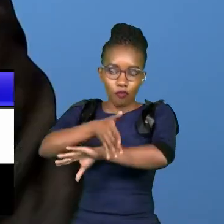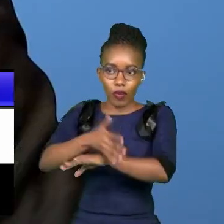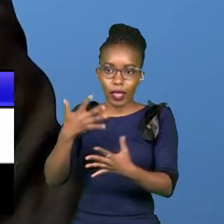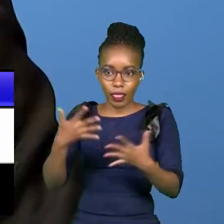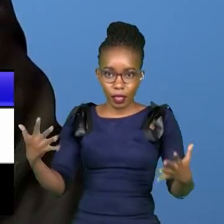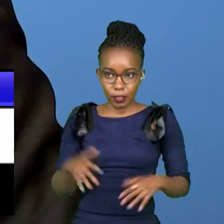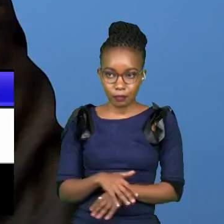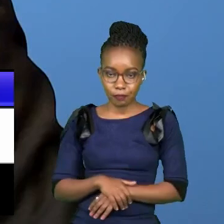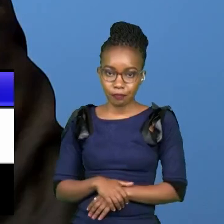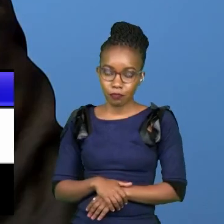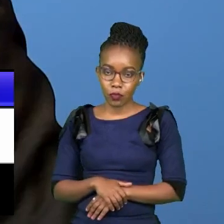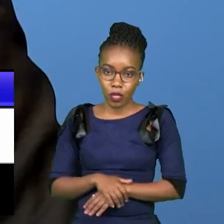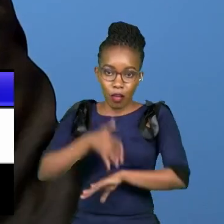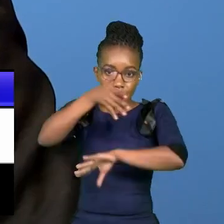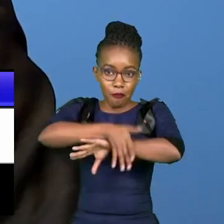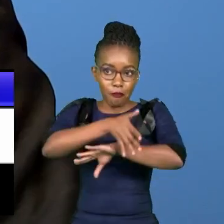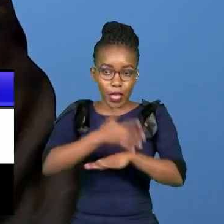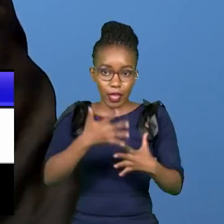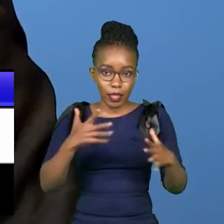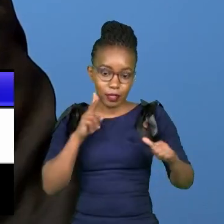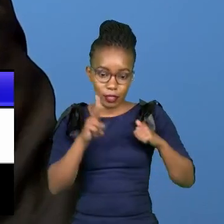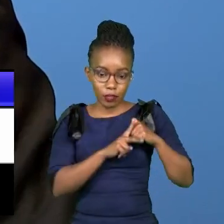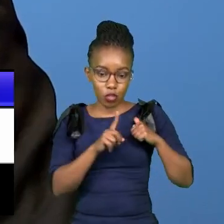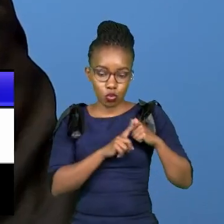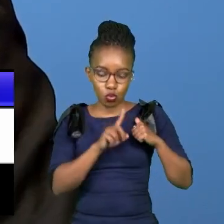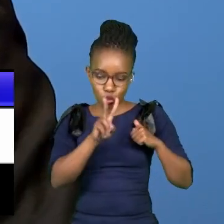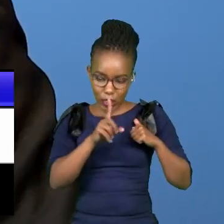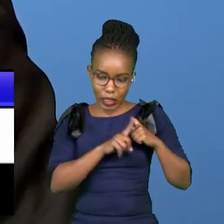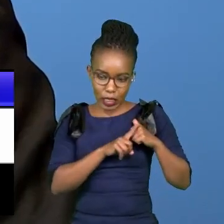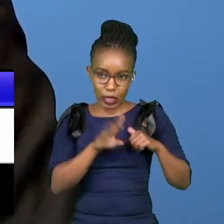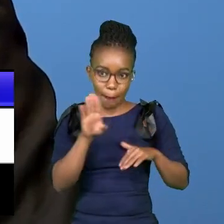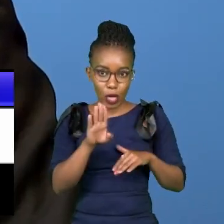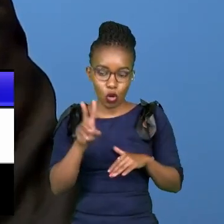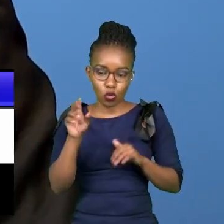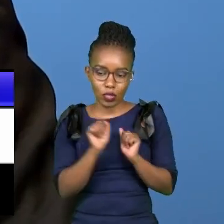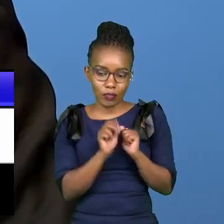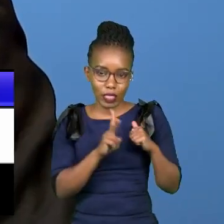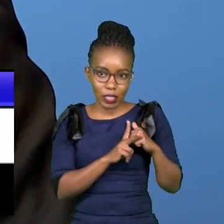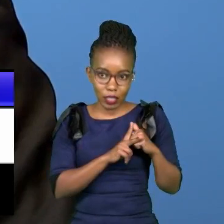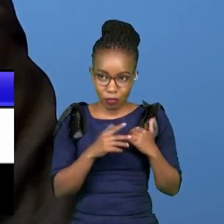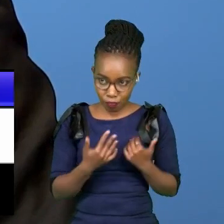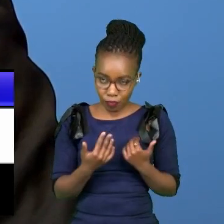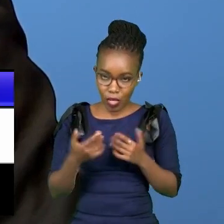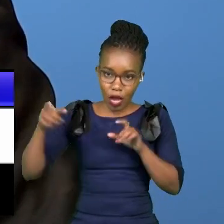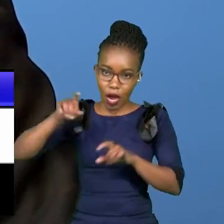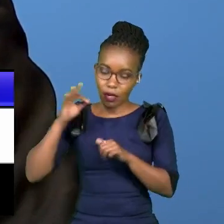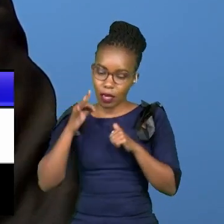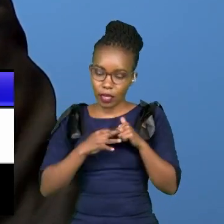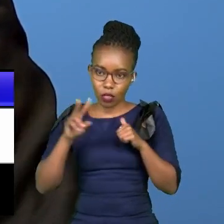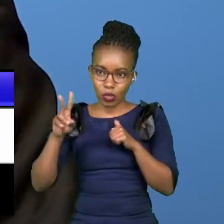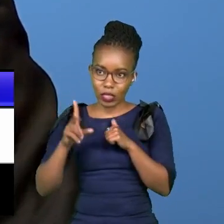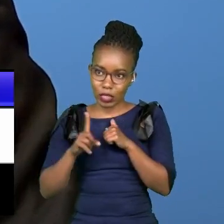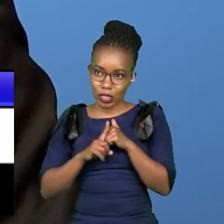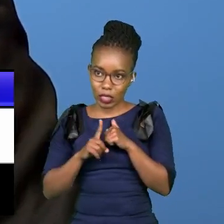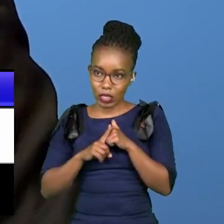volume of illicit goods was 726 billion Kenyan shillings in the year 2017, and it increased to 826 billion